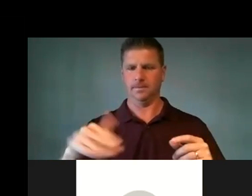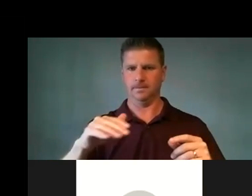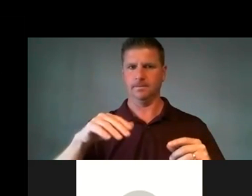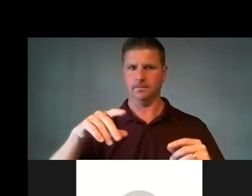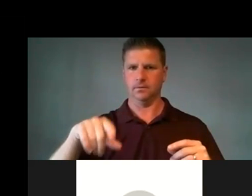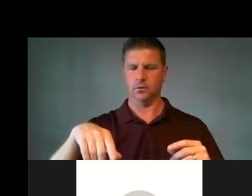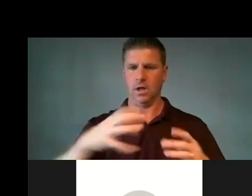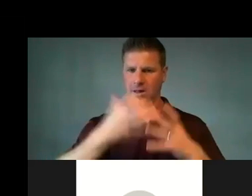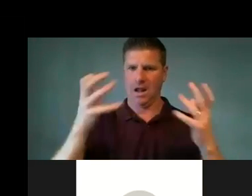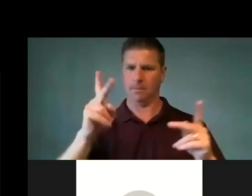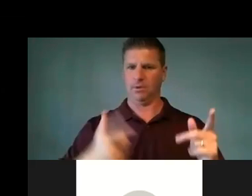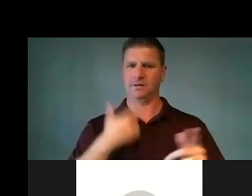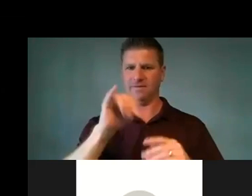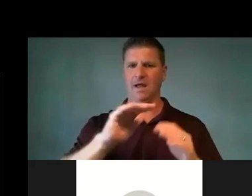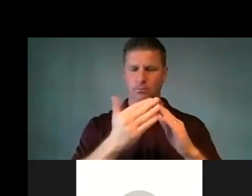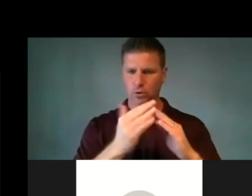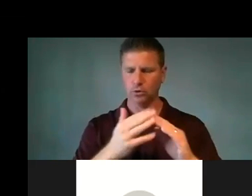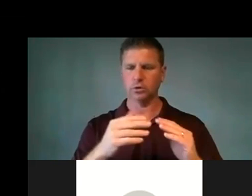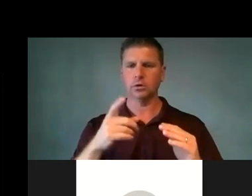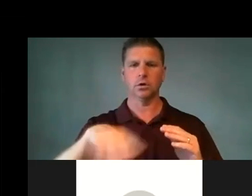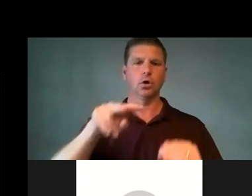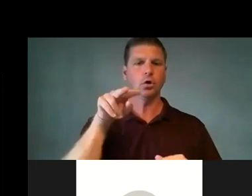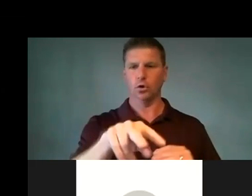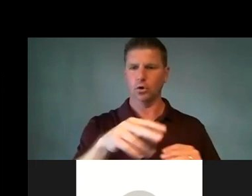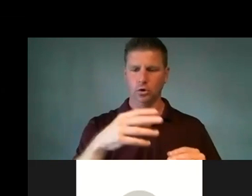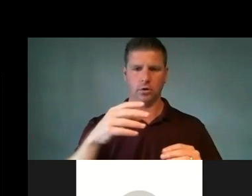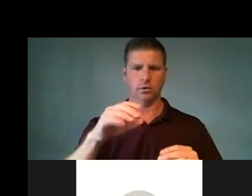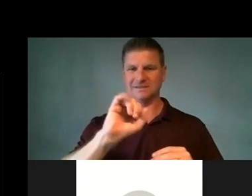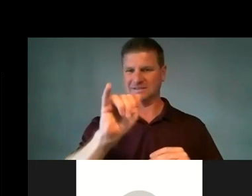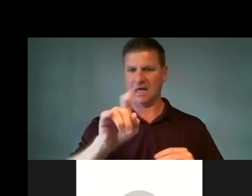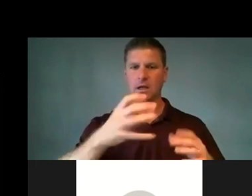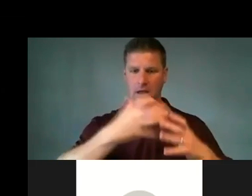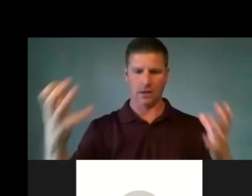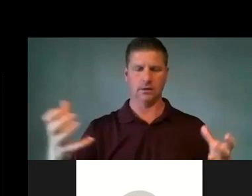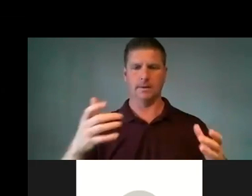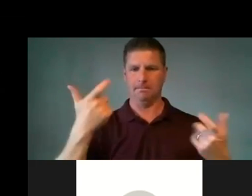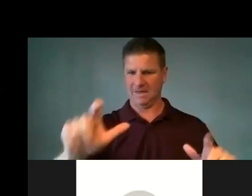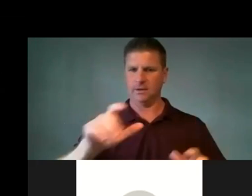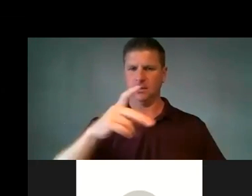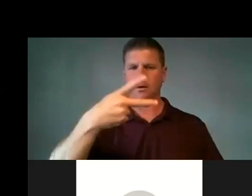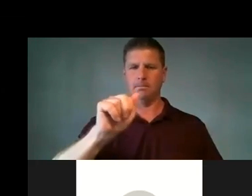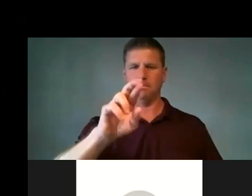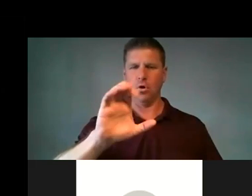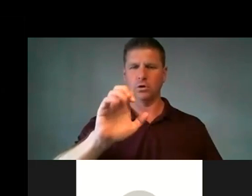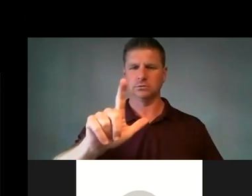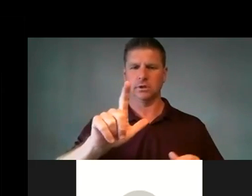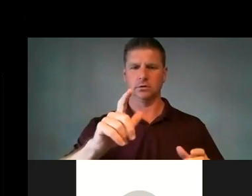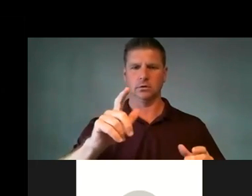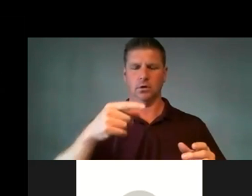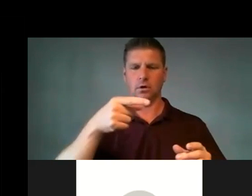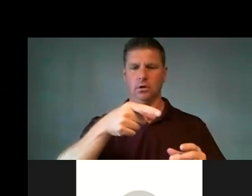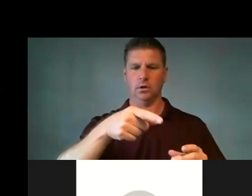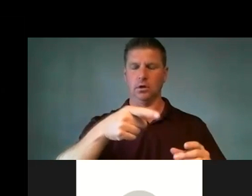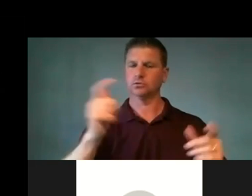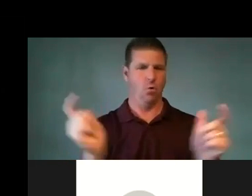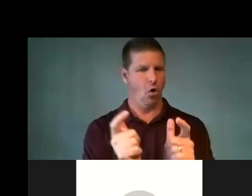community, and that's the reason. Even when you look at the size of the parcels, there's a lot of parcels, but the size of each parcel is extremely small. So there